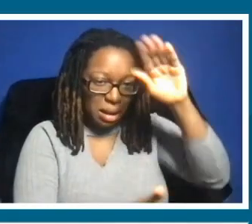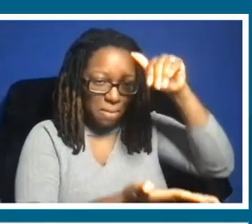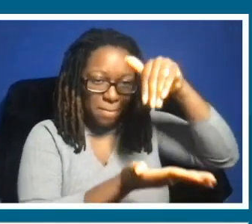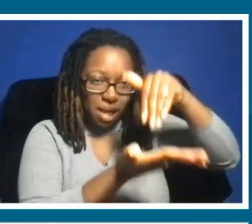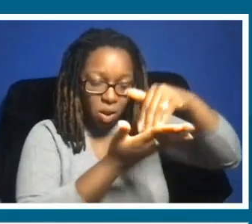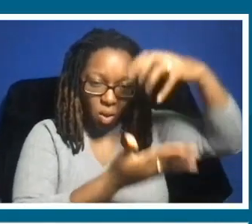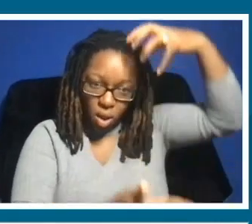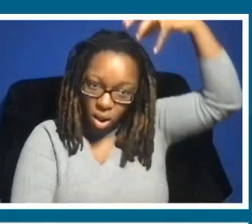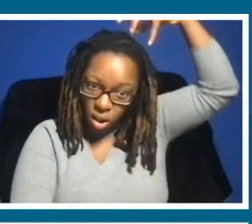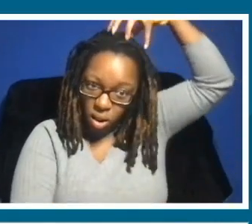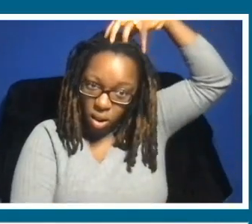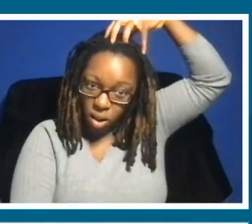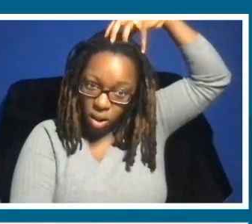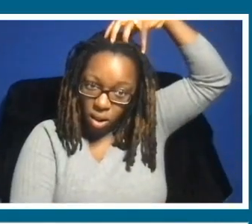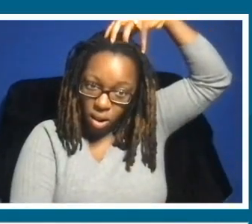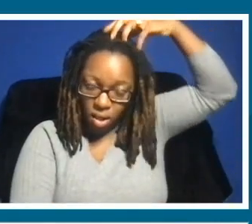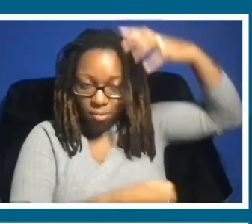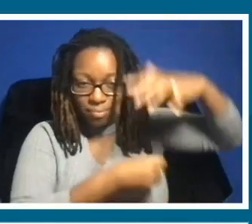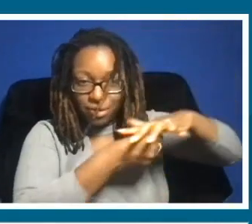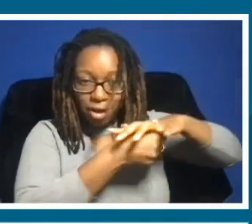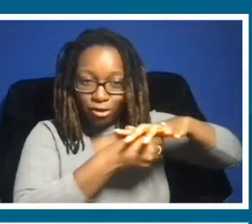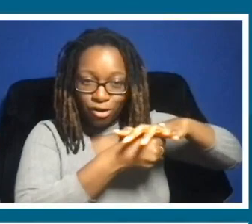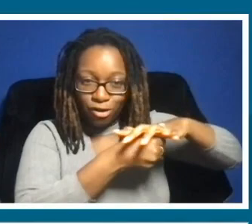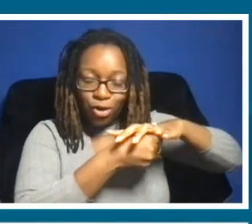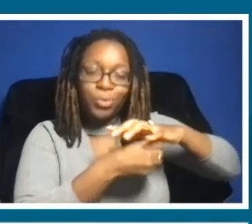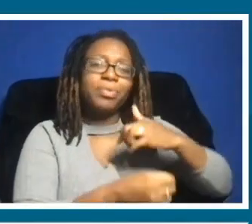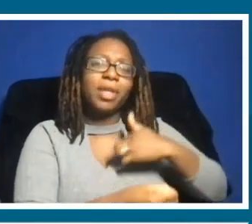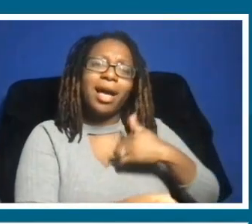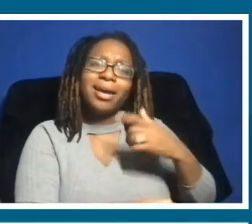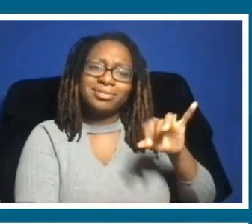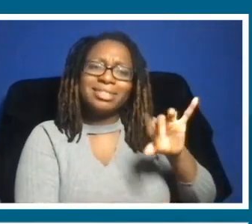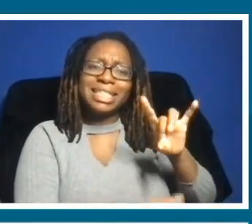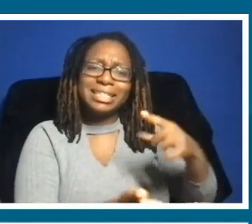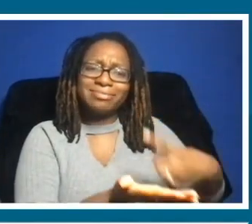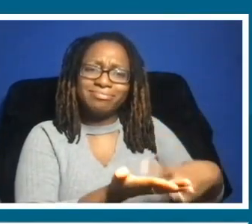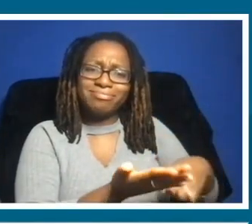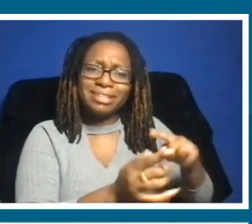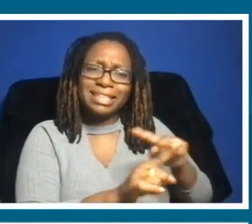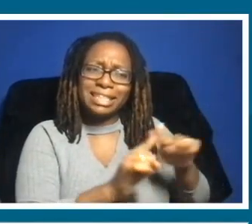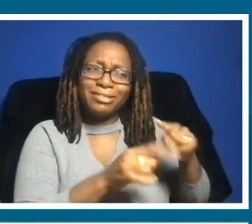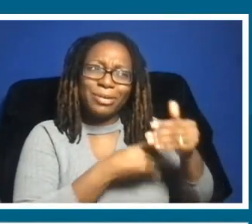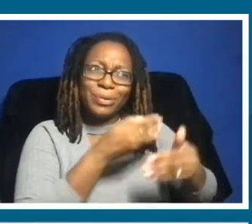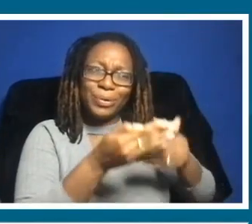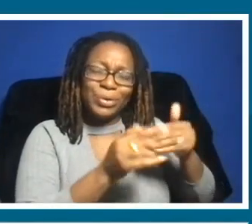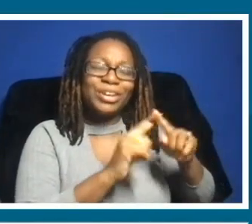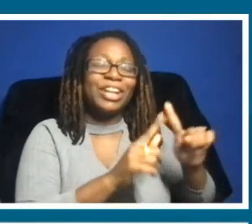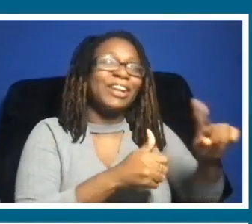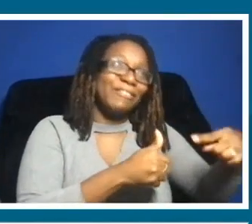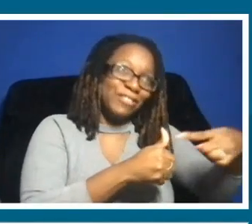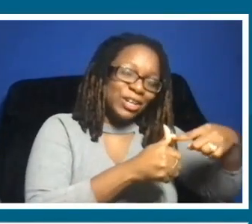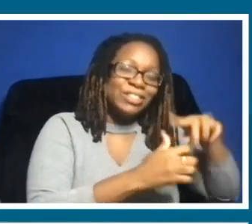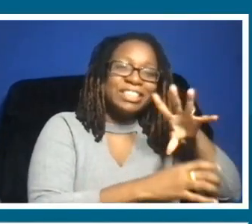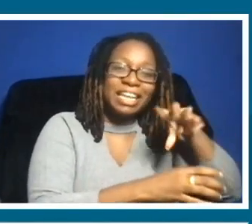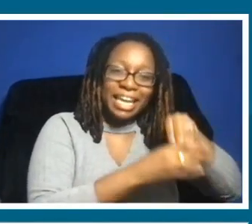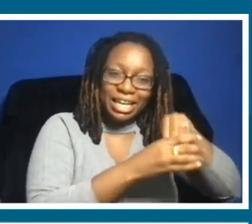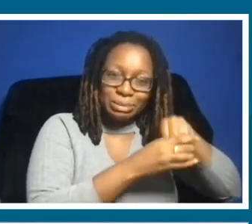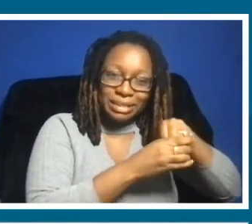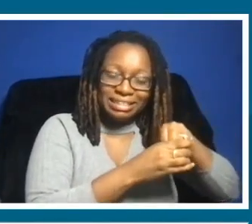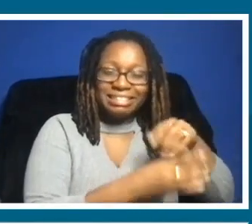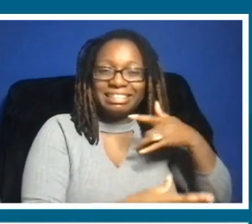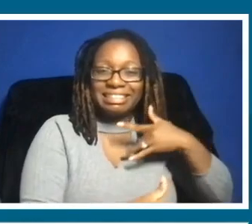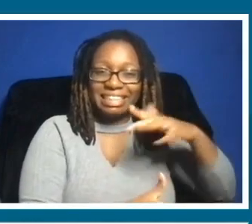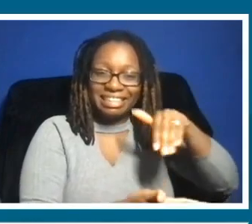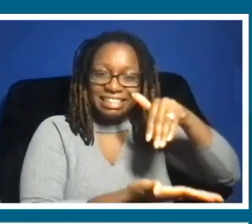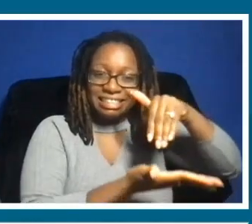and it's actually on the left. I spoke about it in a different order, and engagement is really the first one, the most central one, the one that gets all the